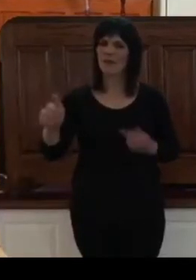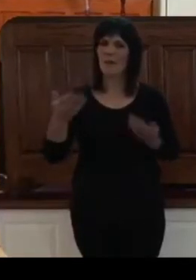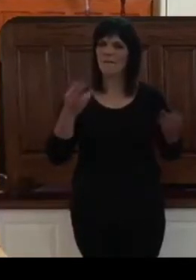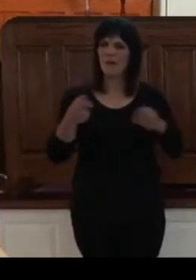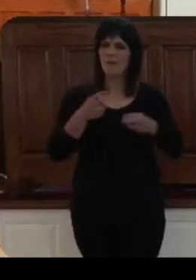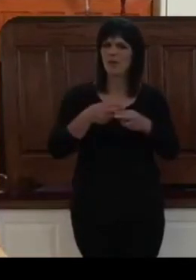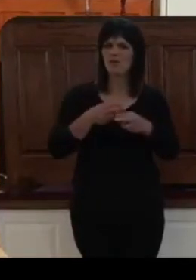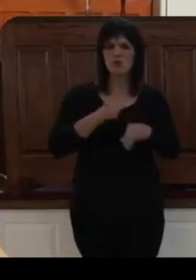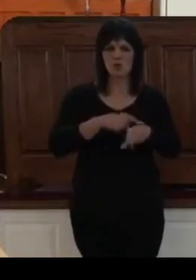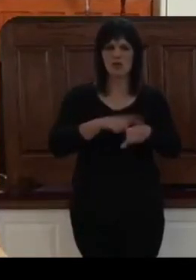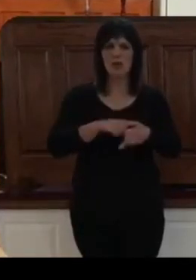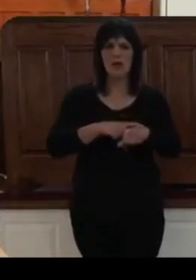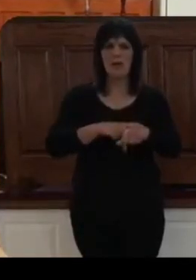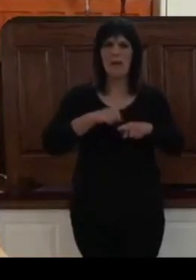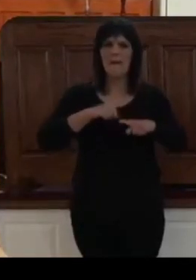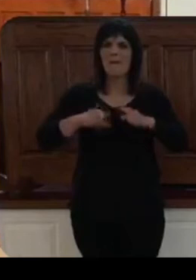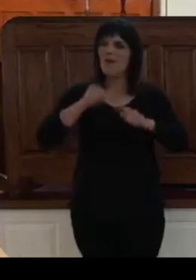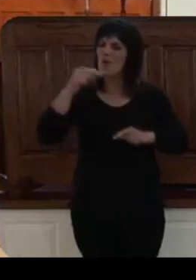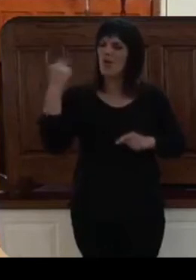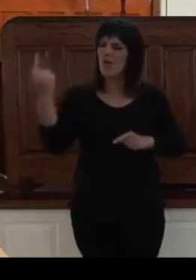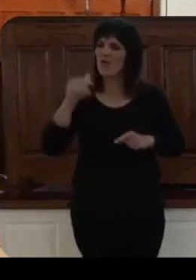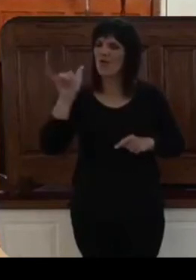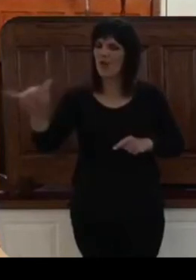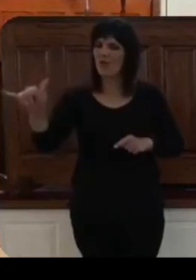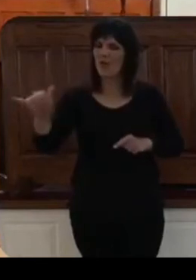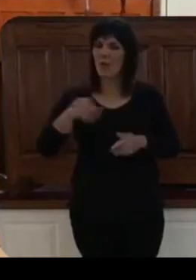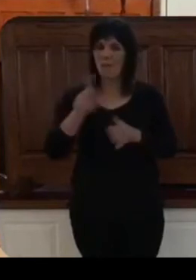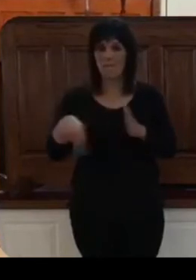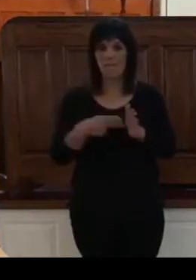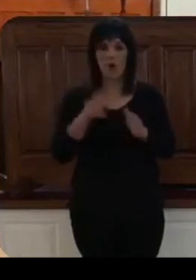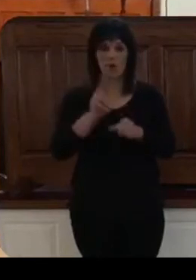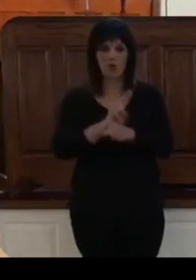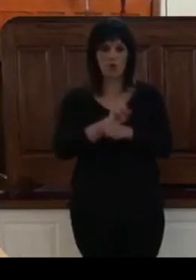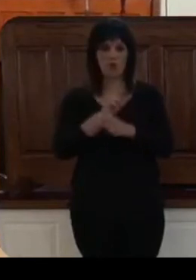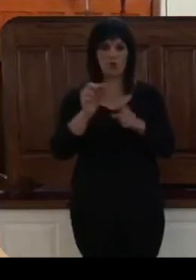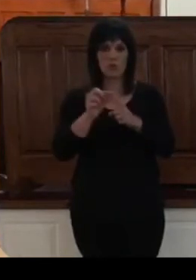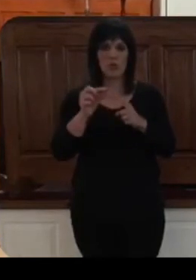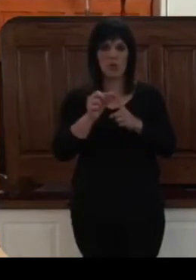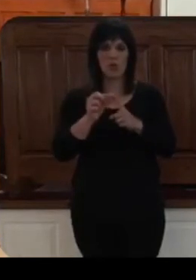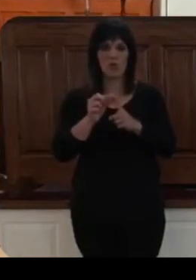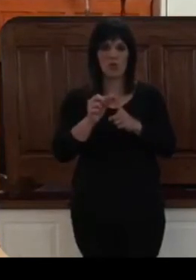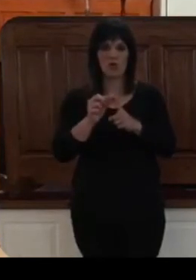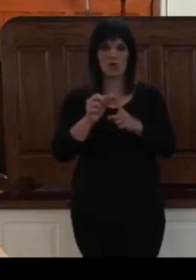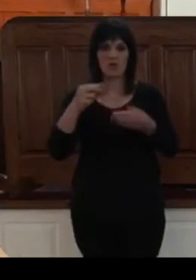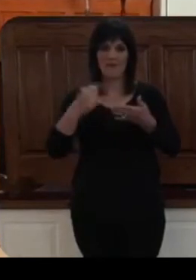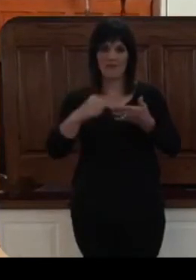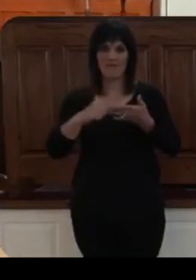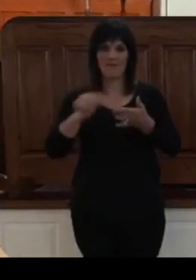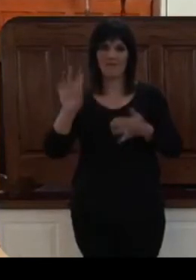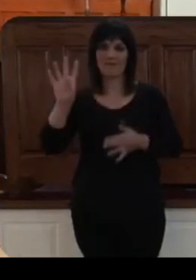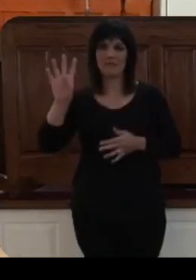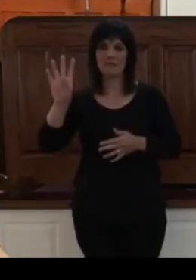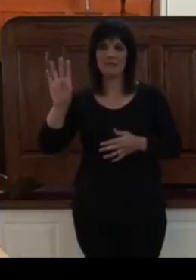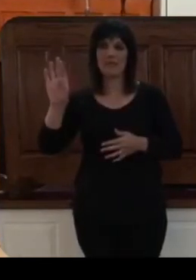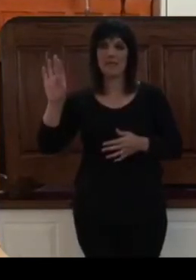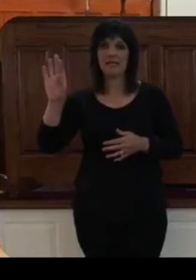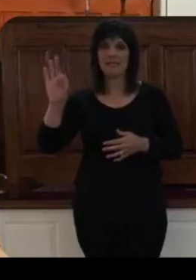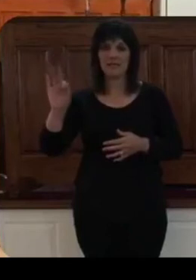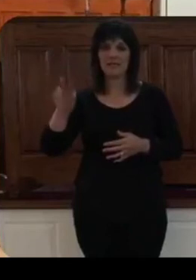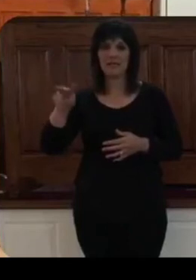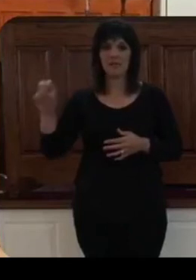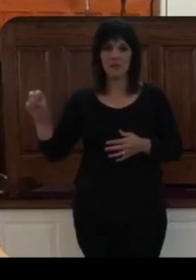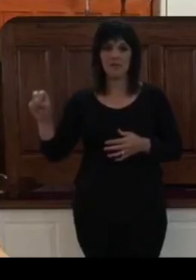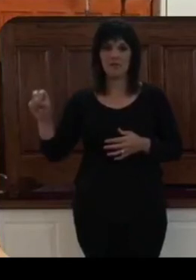can't do it forever. Paul uses some interesting terms in verses 19 and 20 that we're going to spend a lot of time on in a couple weeks. One of my